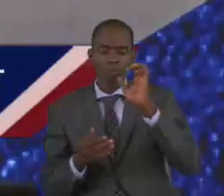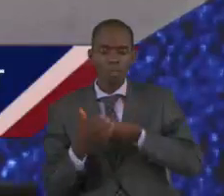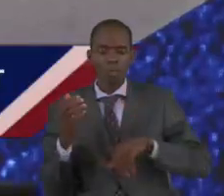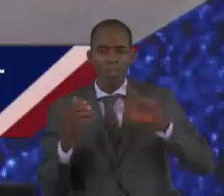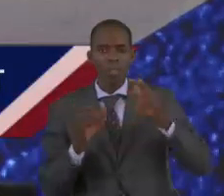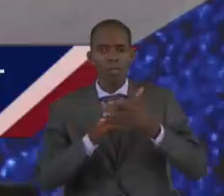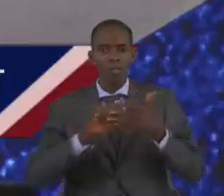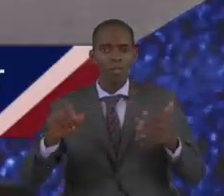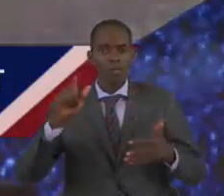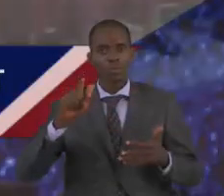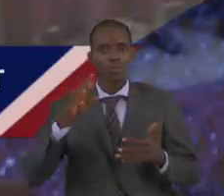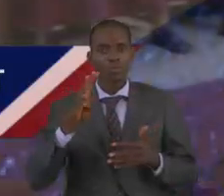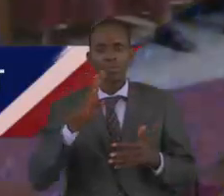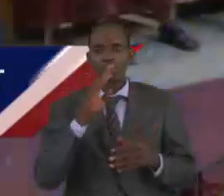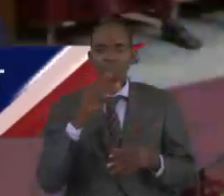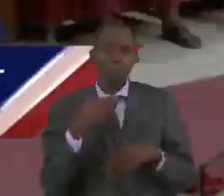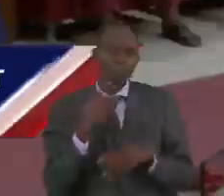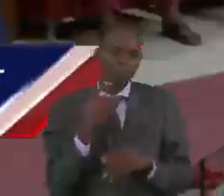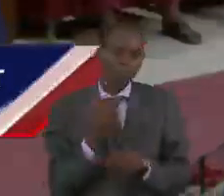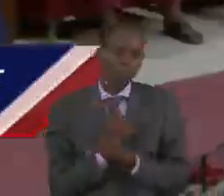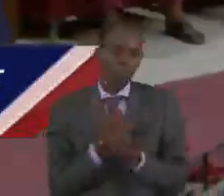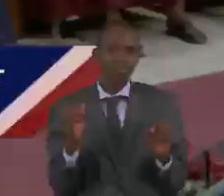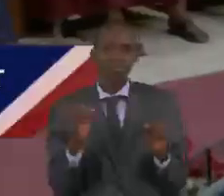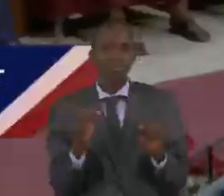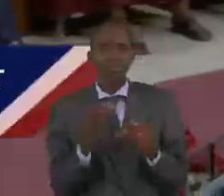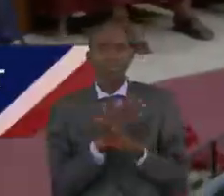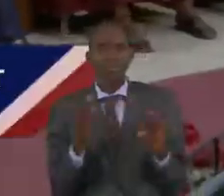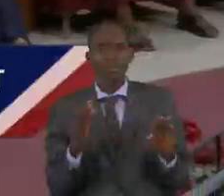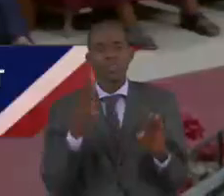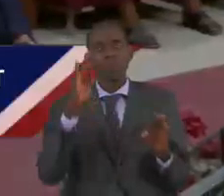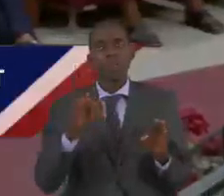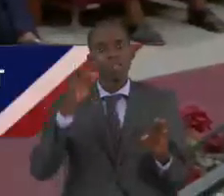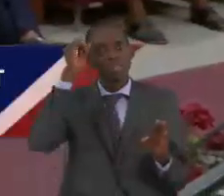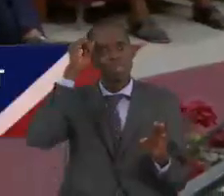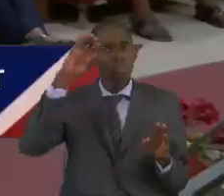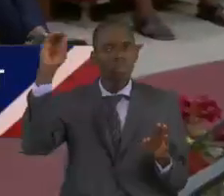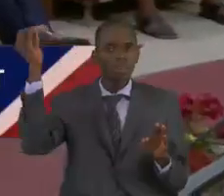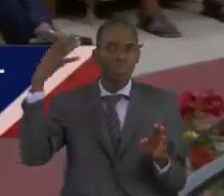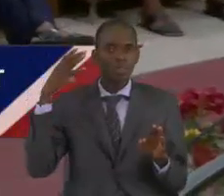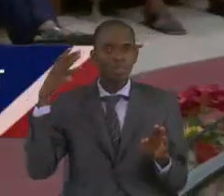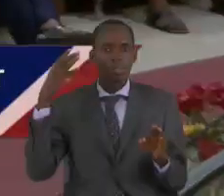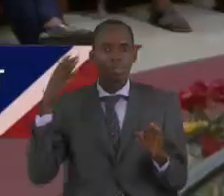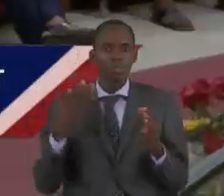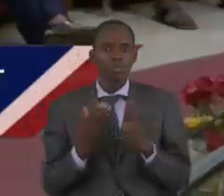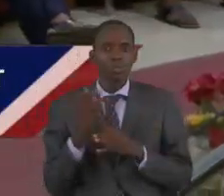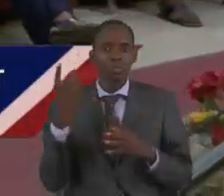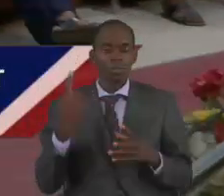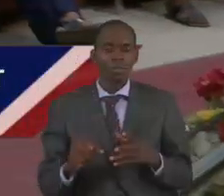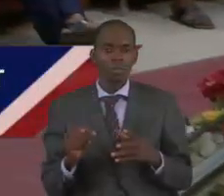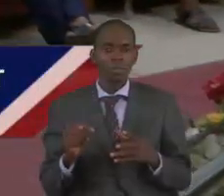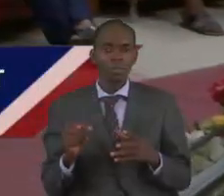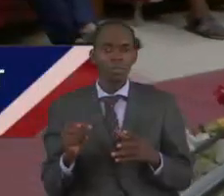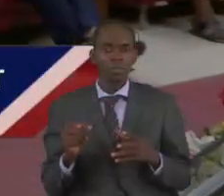verse 24. Being justified freely by his grace through the redemption that is